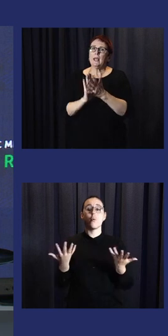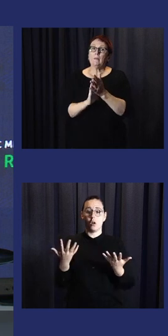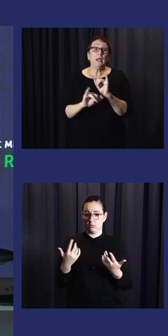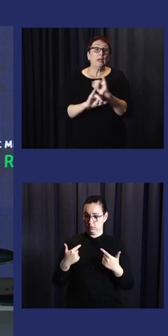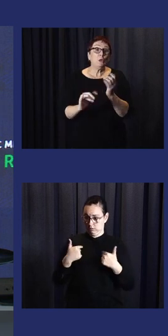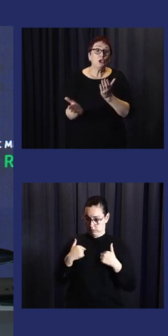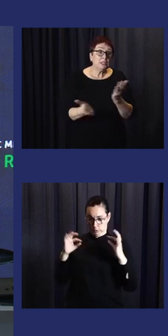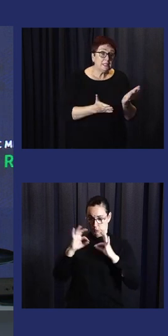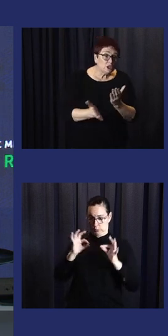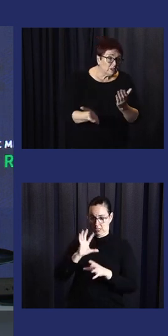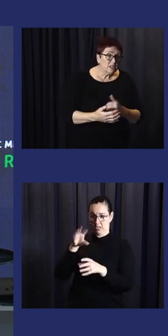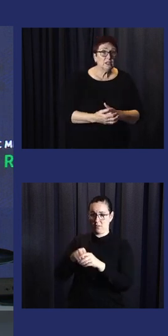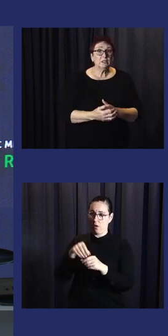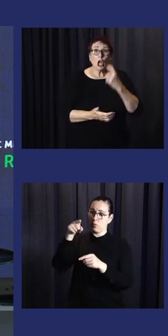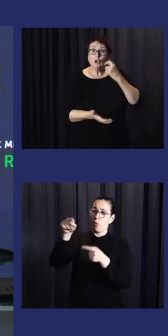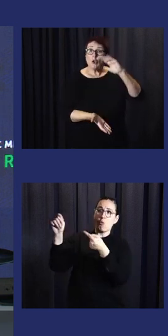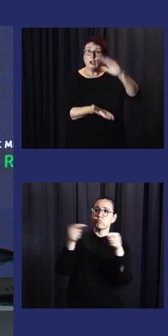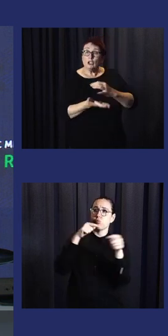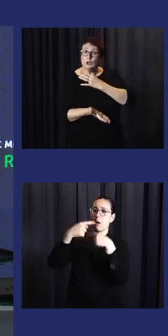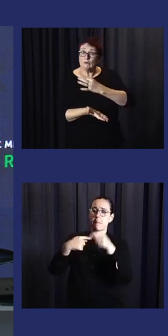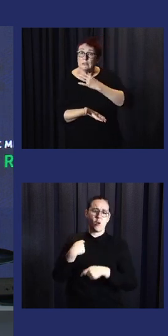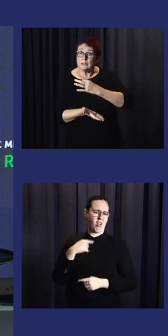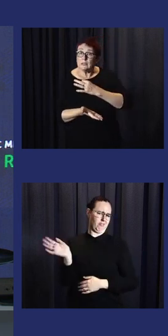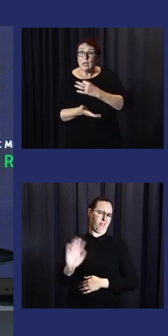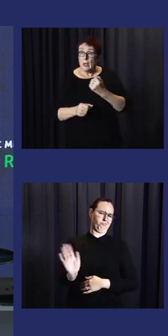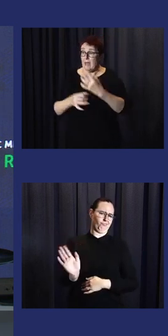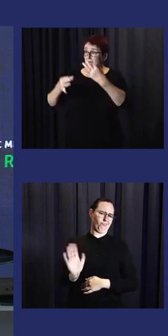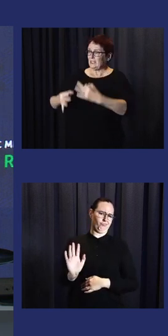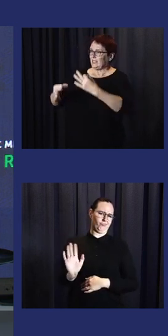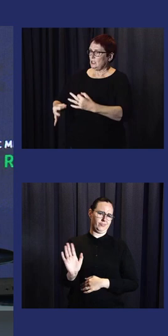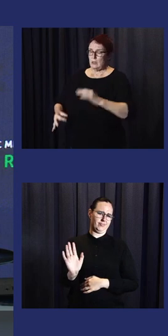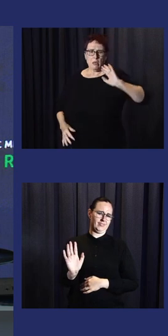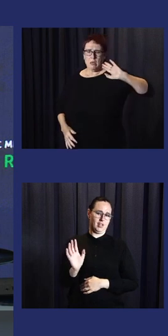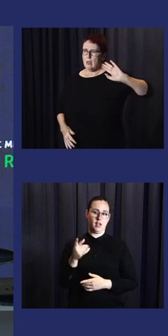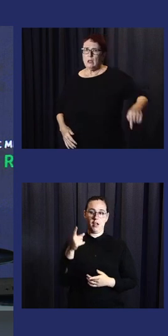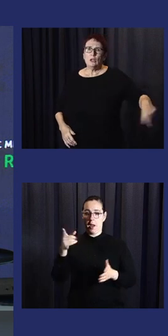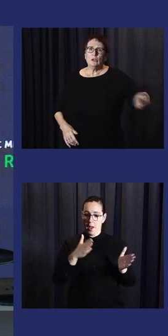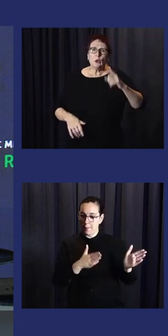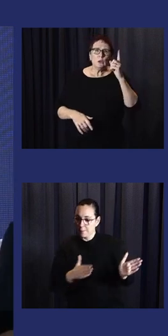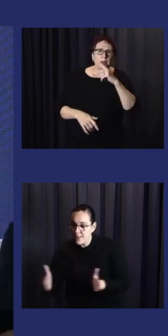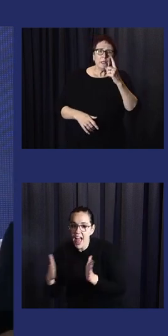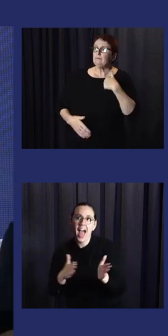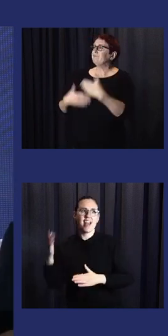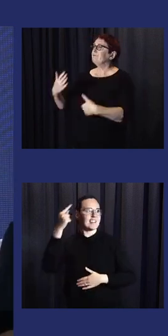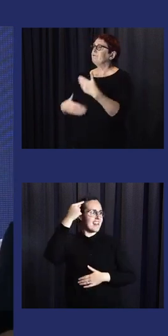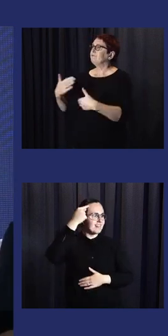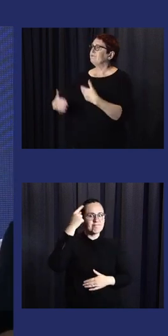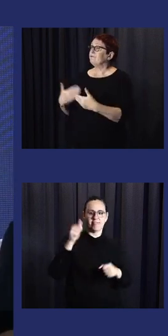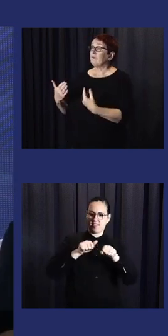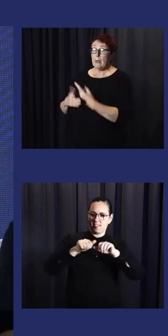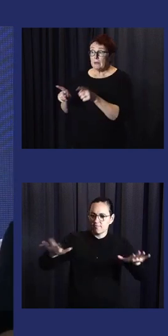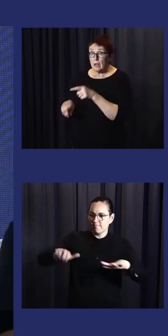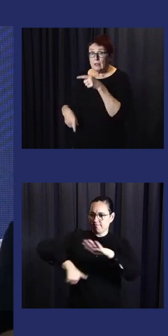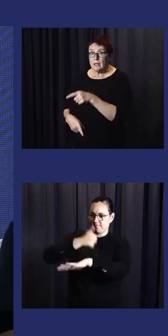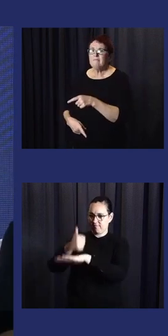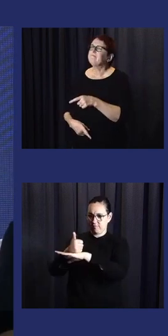services, if disaster risk reduction measures are taken without the participation of this broad participation